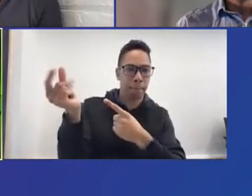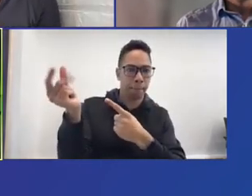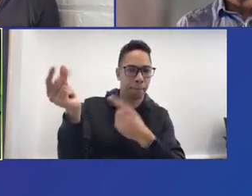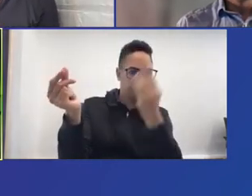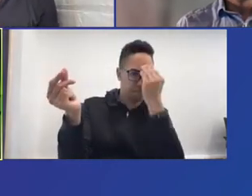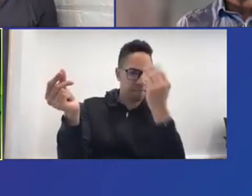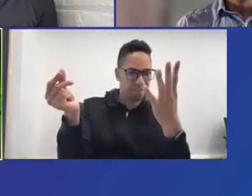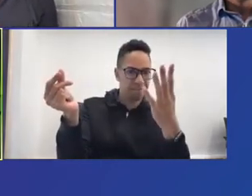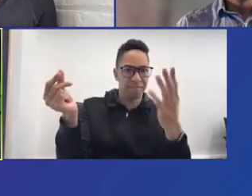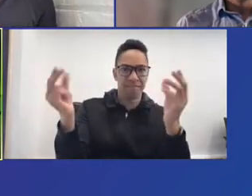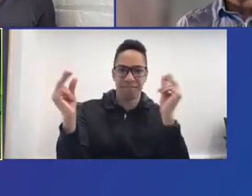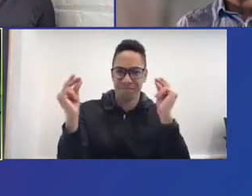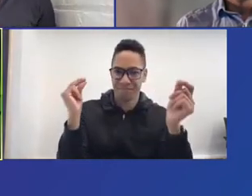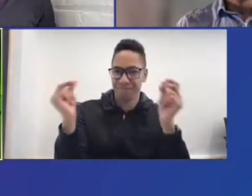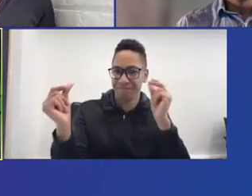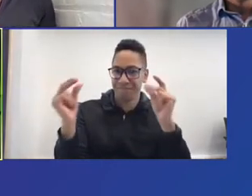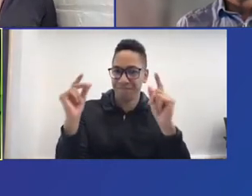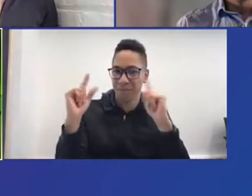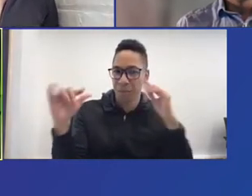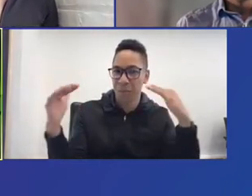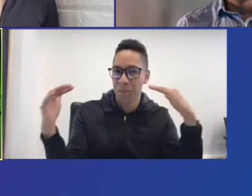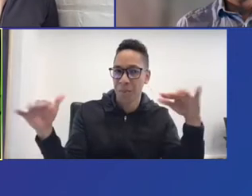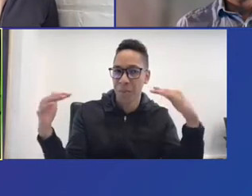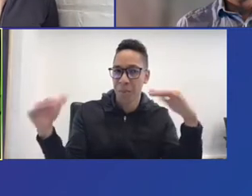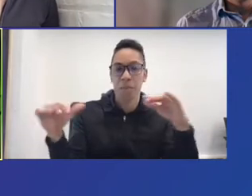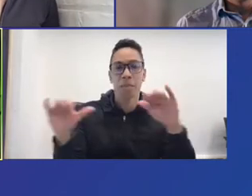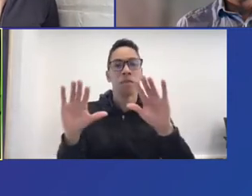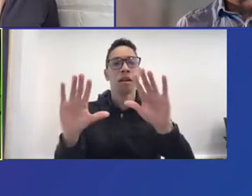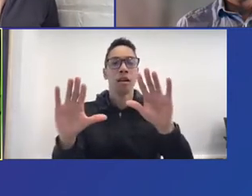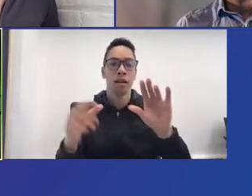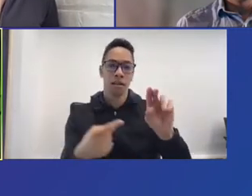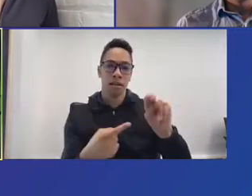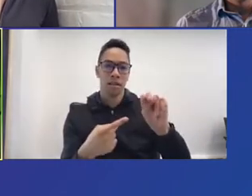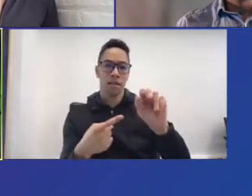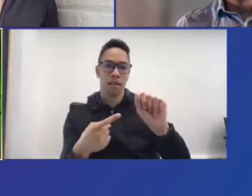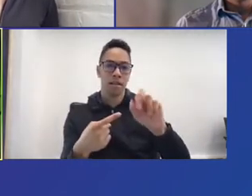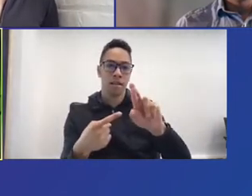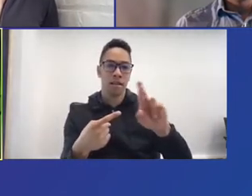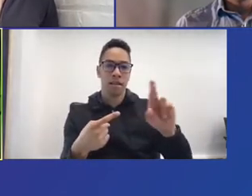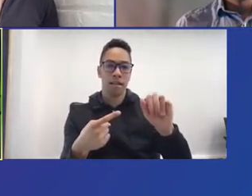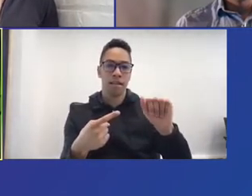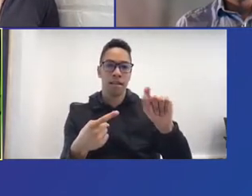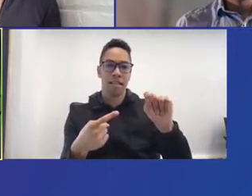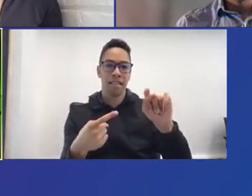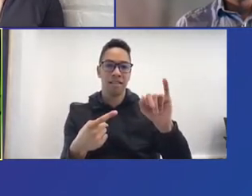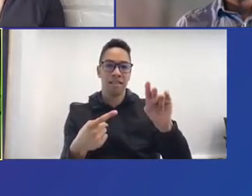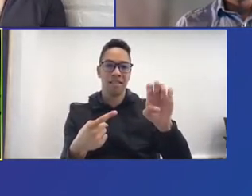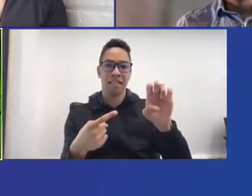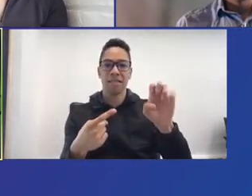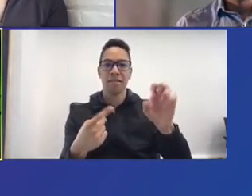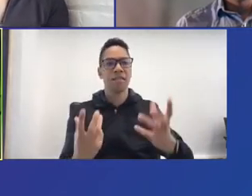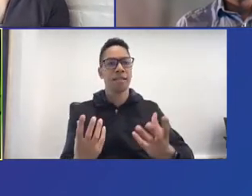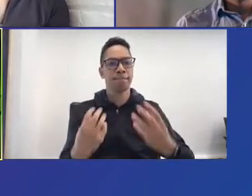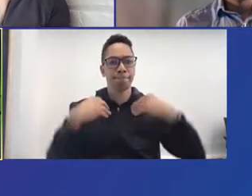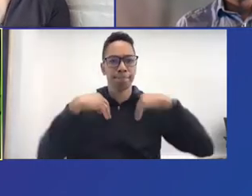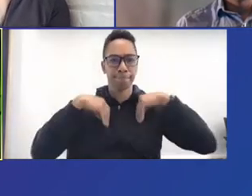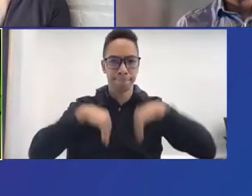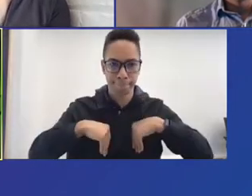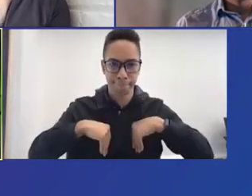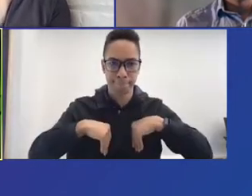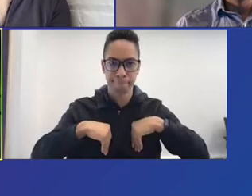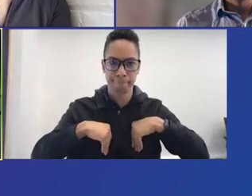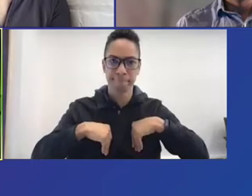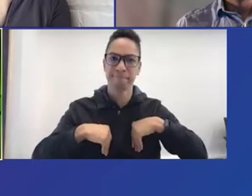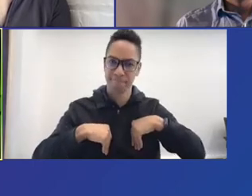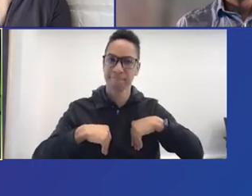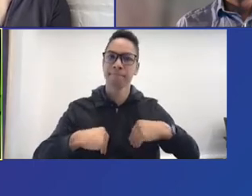I want to say narrative is embodied, narrative is living. I love